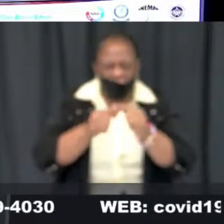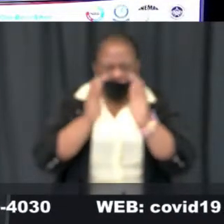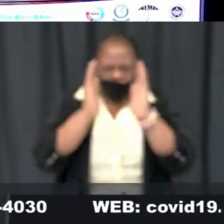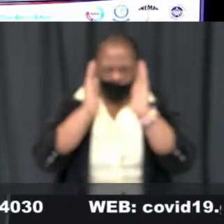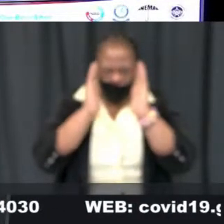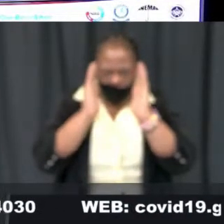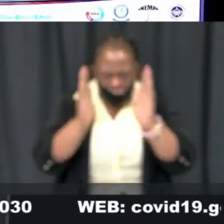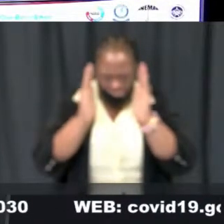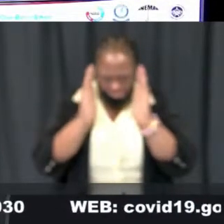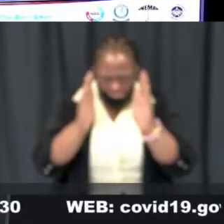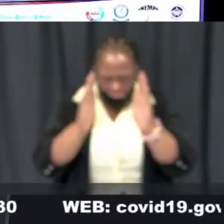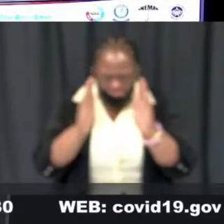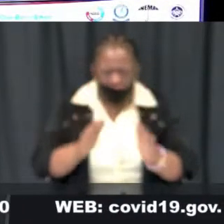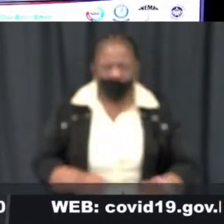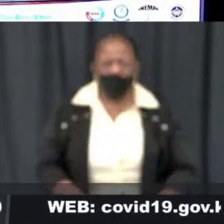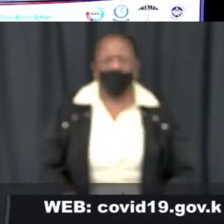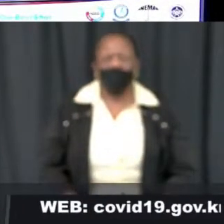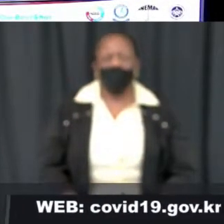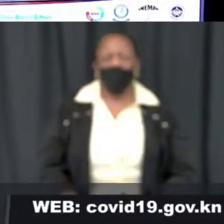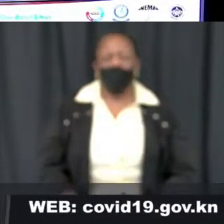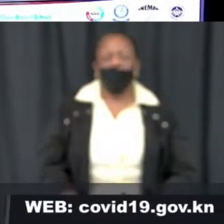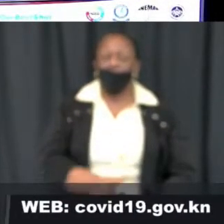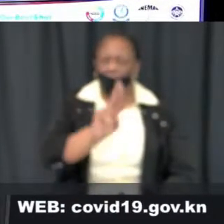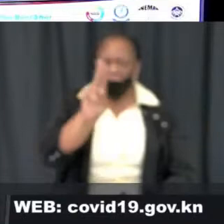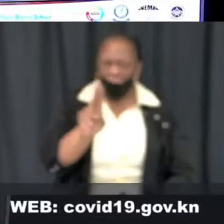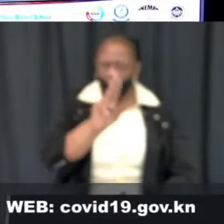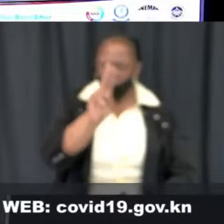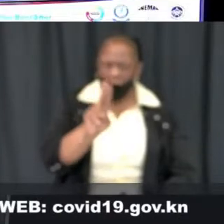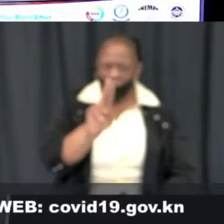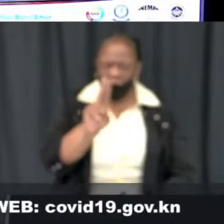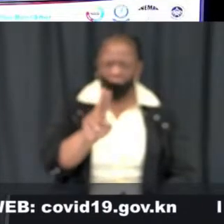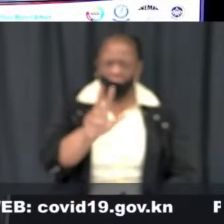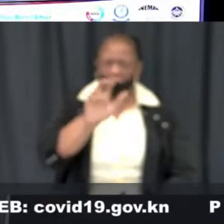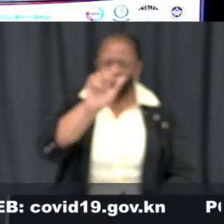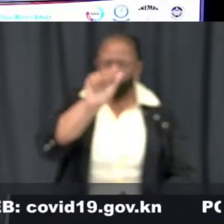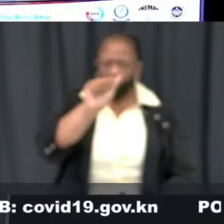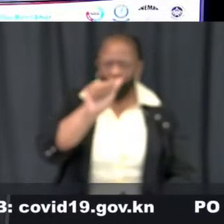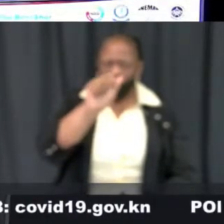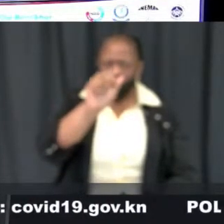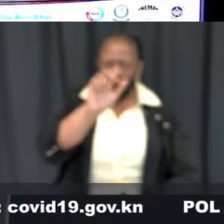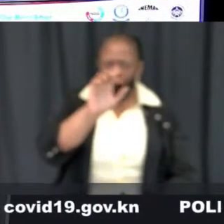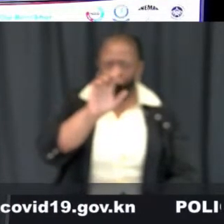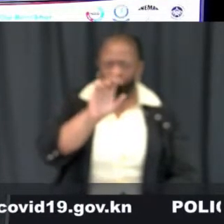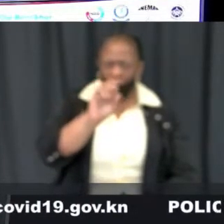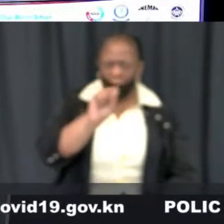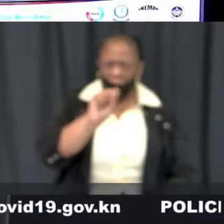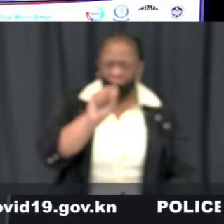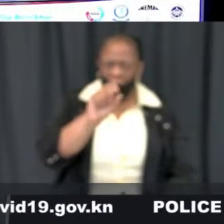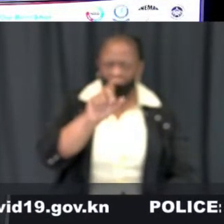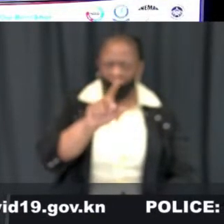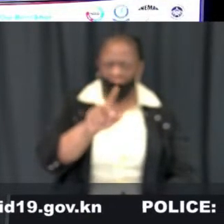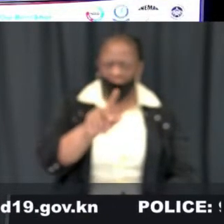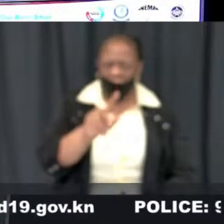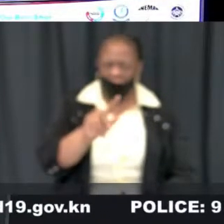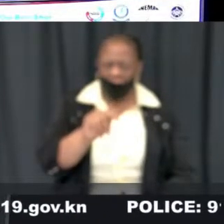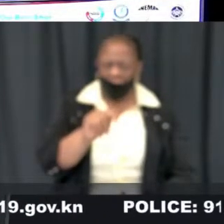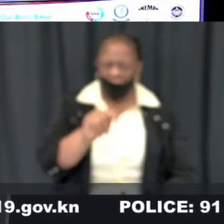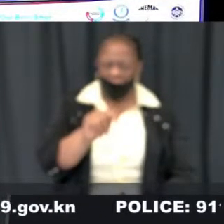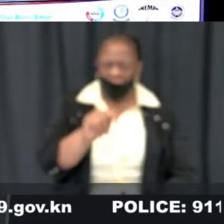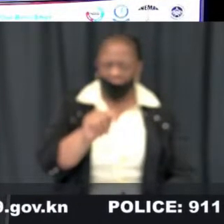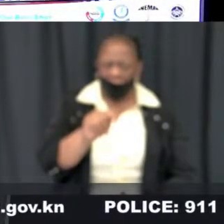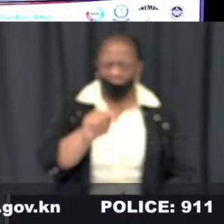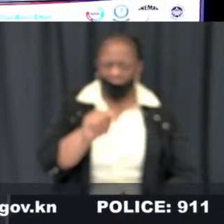AstraZeneca vaccine, and we are hoping to secure other doses of Oxford